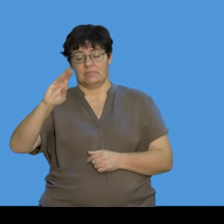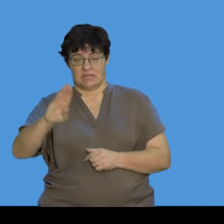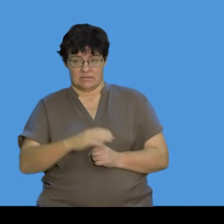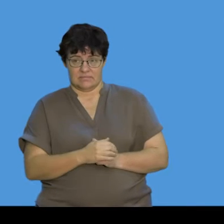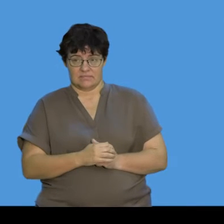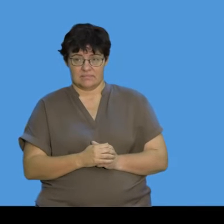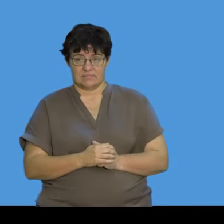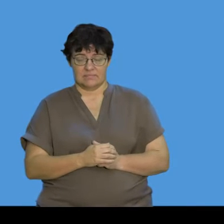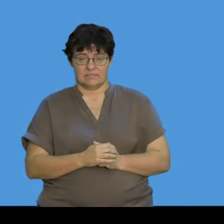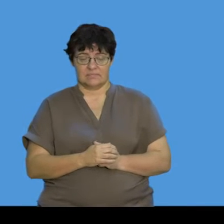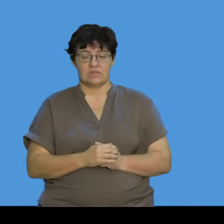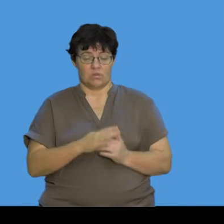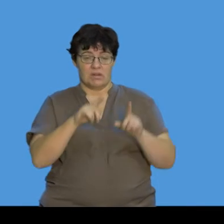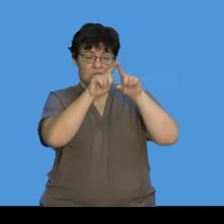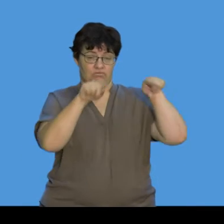So triangle